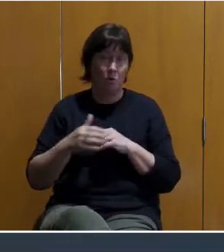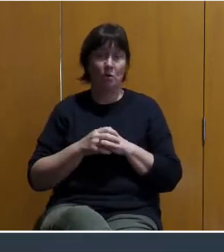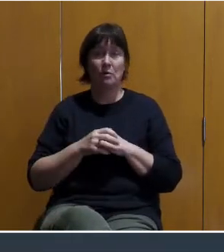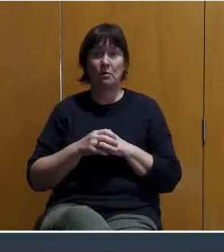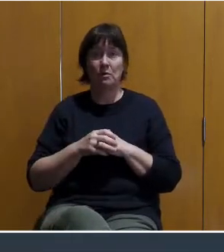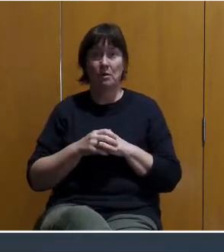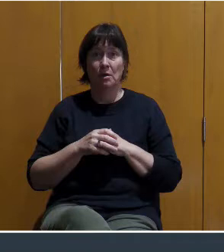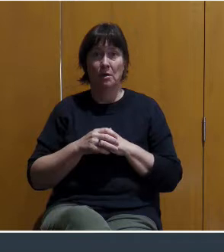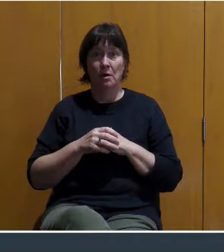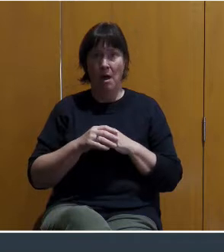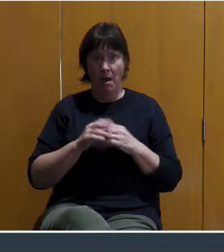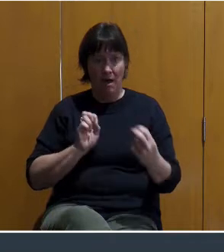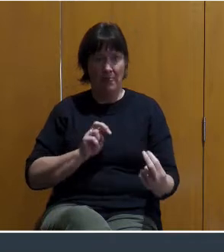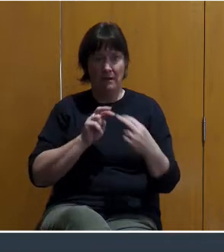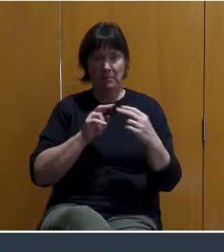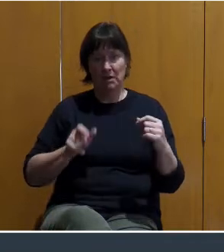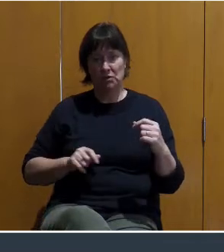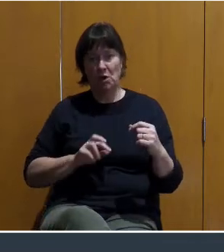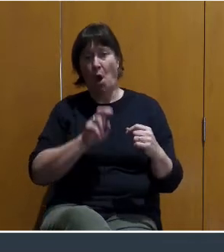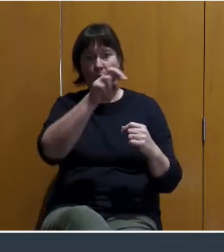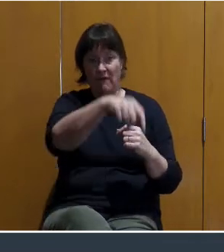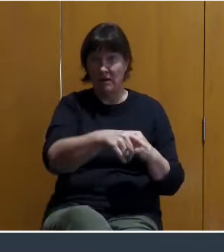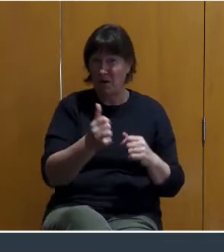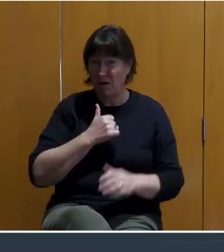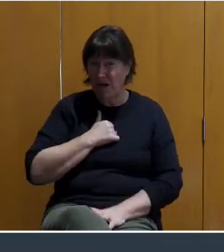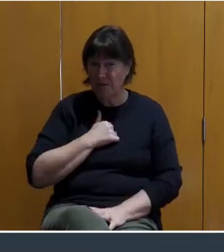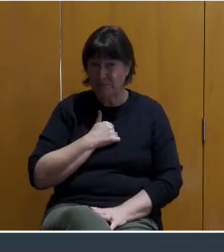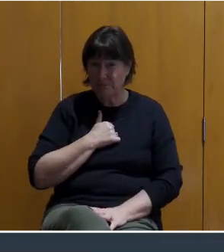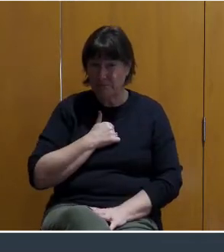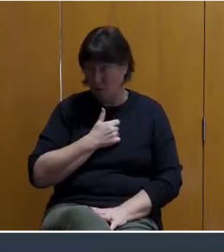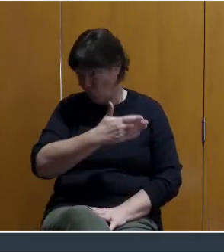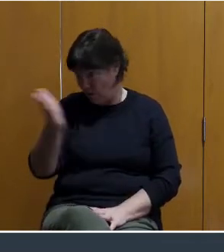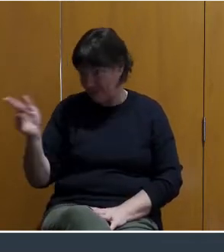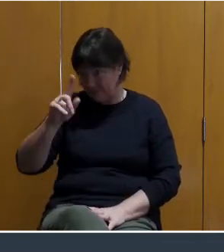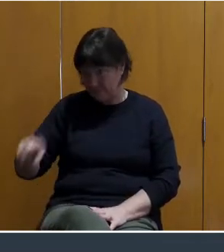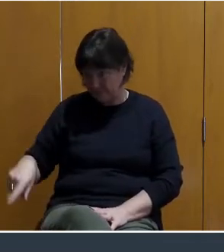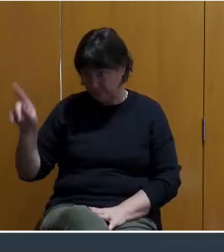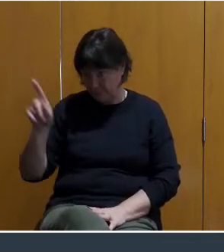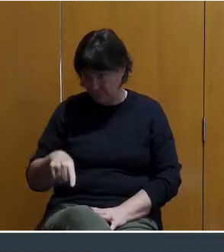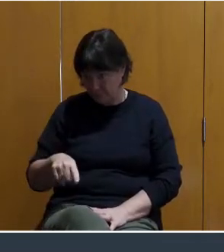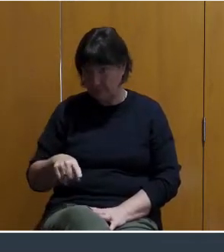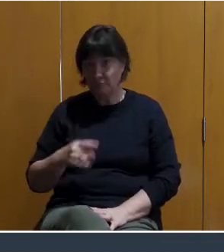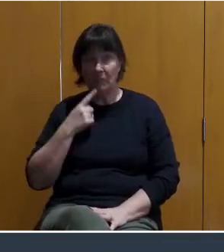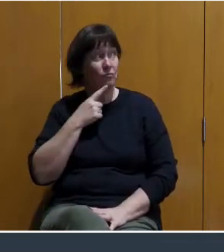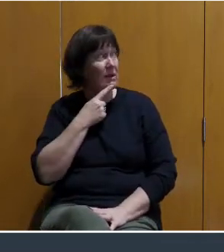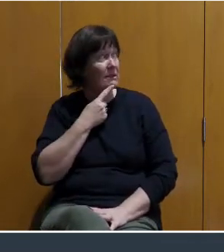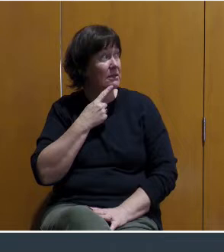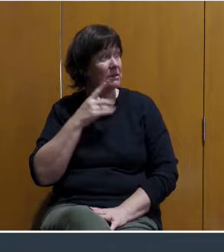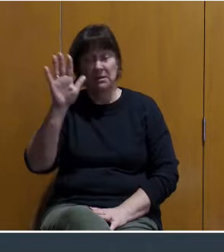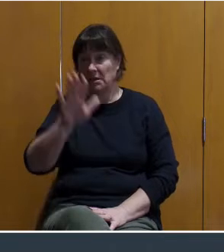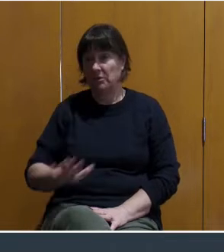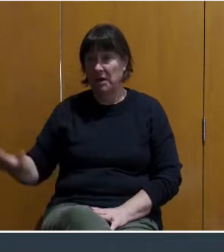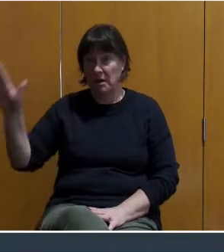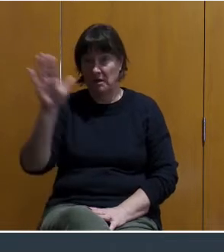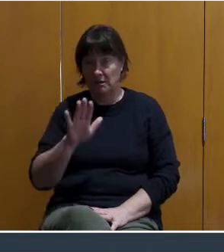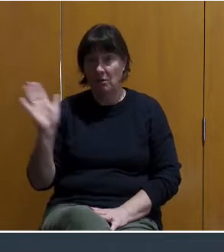across the bridge. Is that correct? Thank you. So all those bits in red, those,